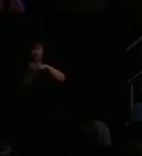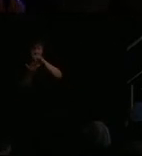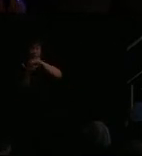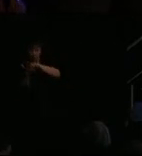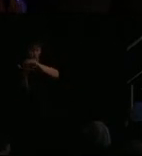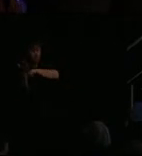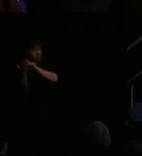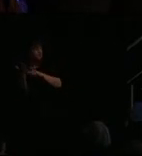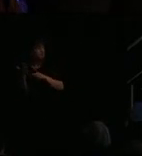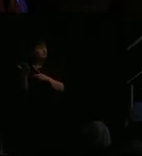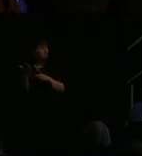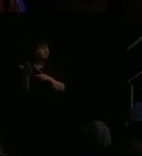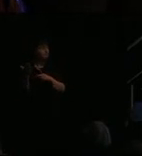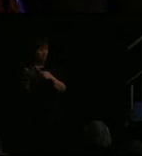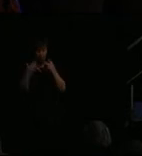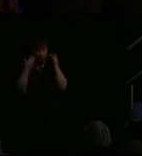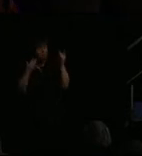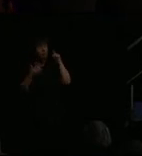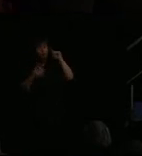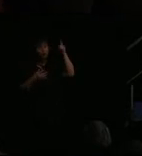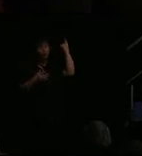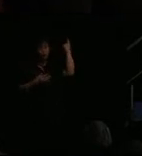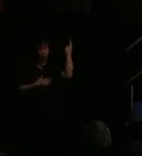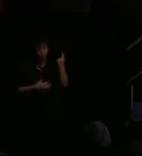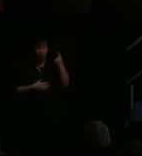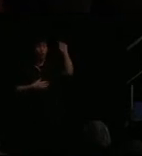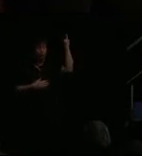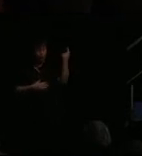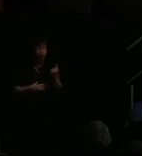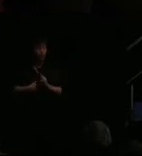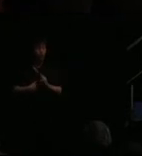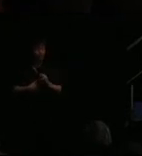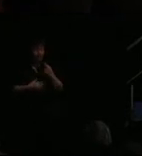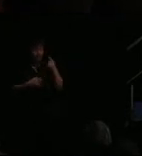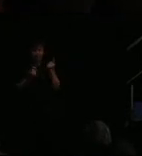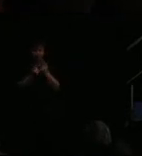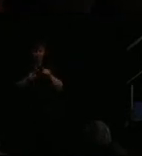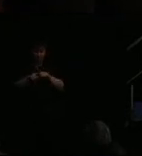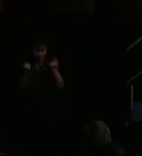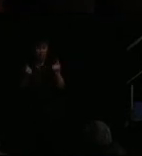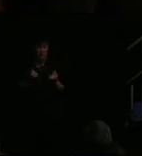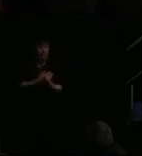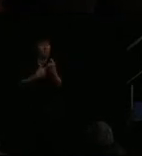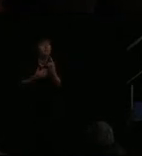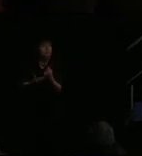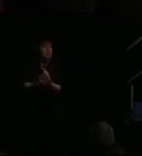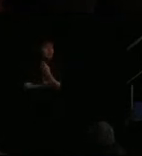box, and when he shows up, you know something different is going to happen. So,